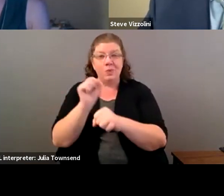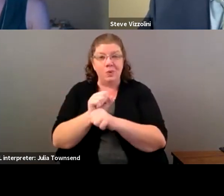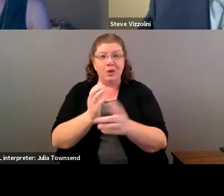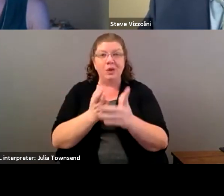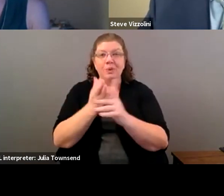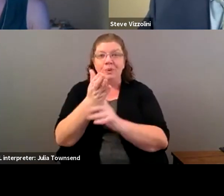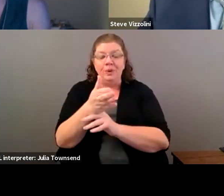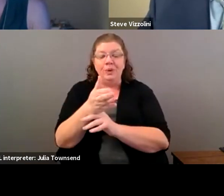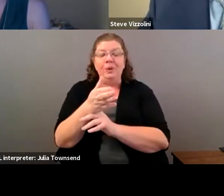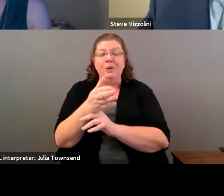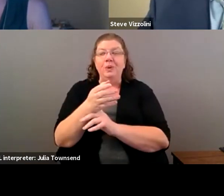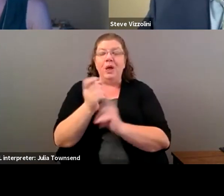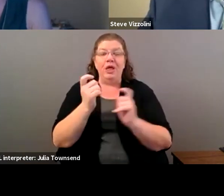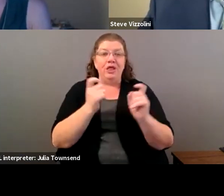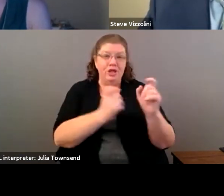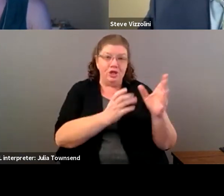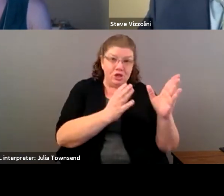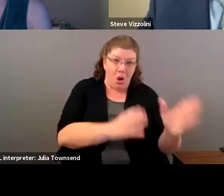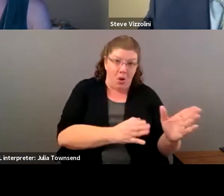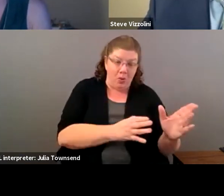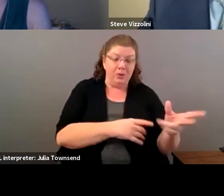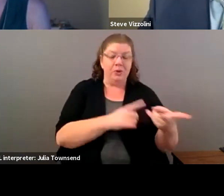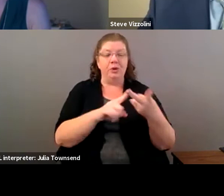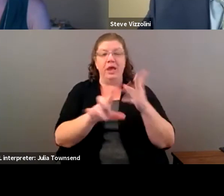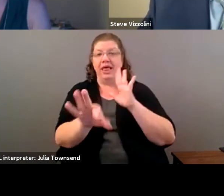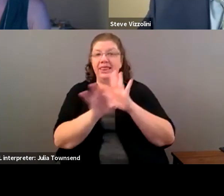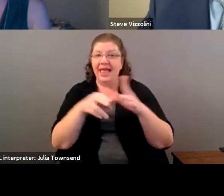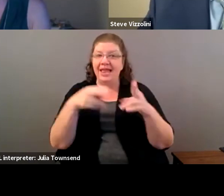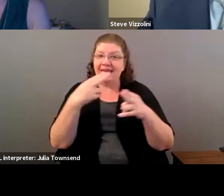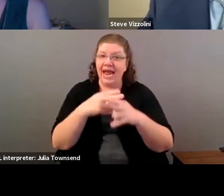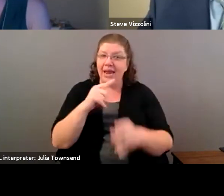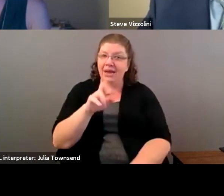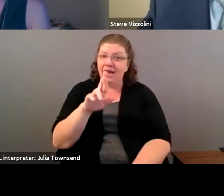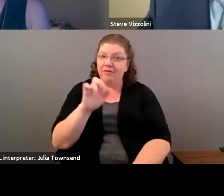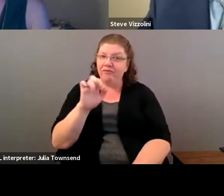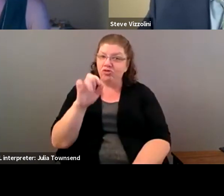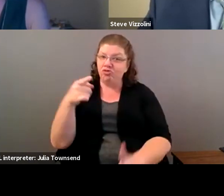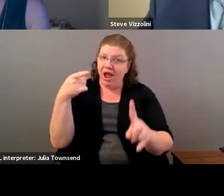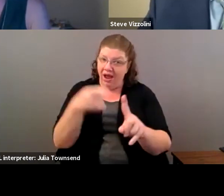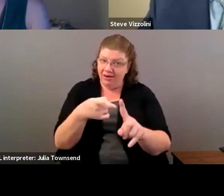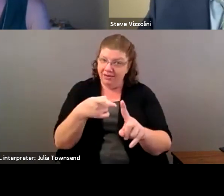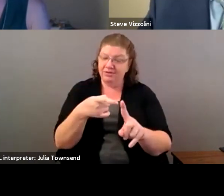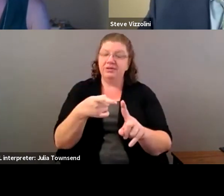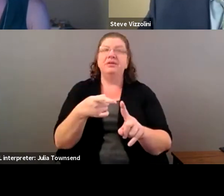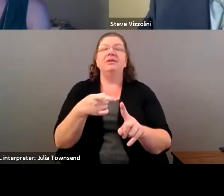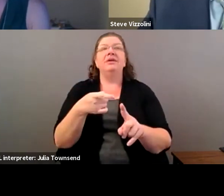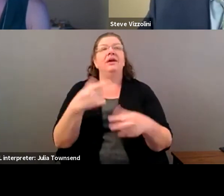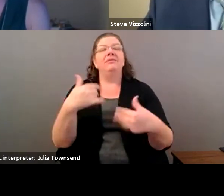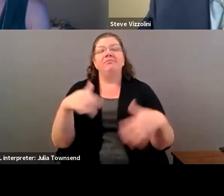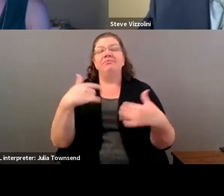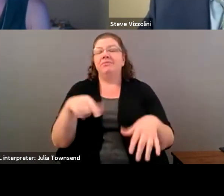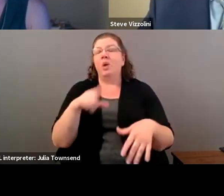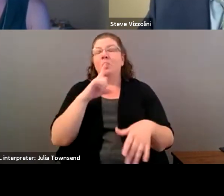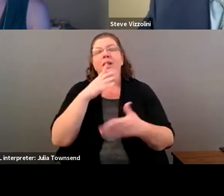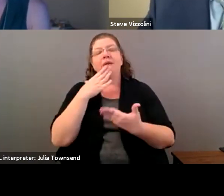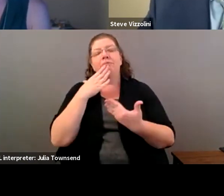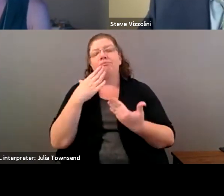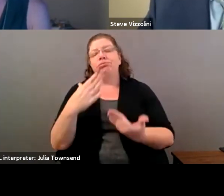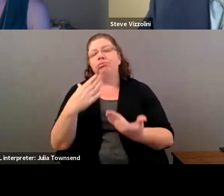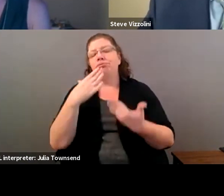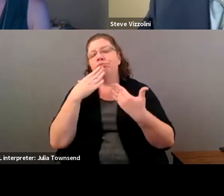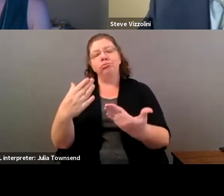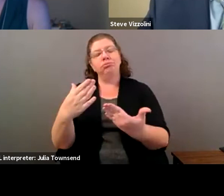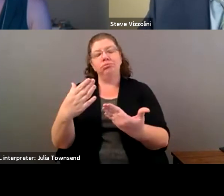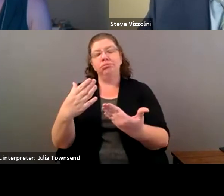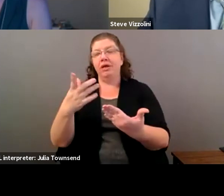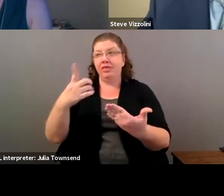this donor and the naming of the track in particular. And I just couldn't be more grateful that they